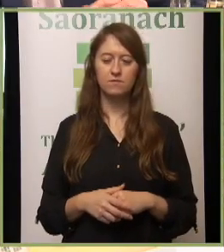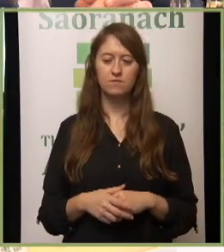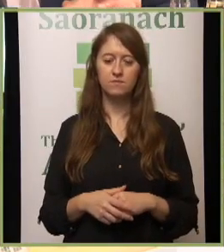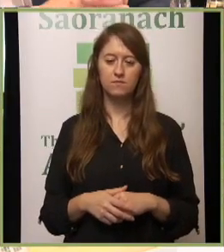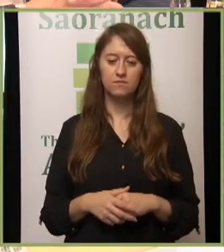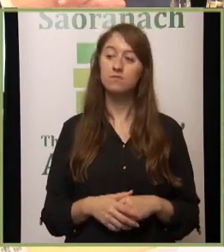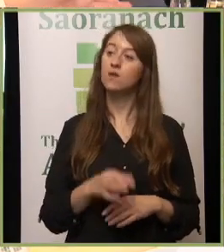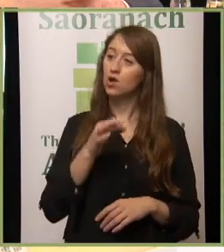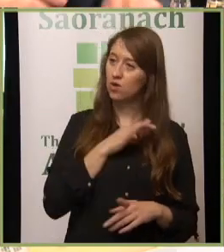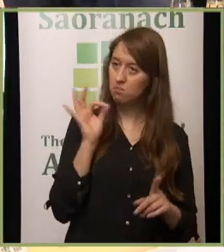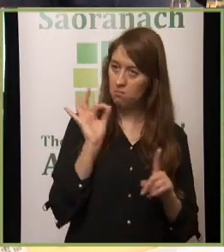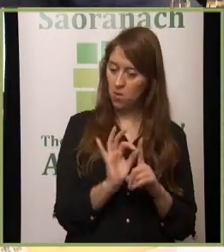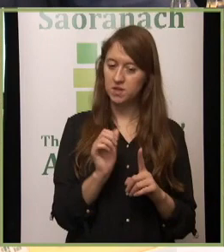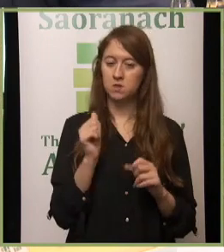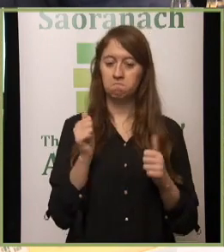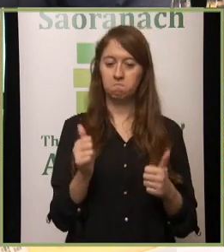Good point.